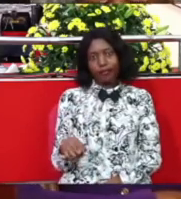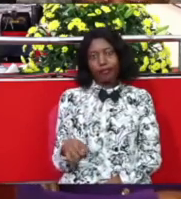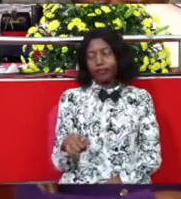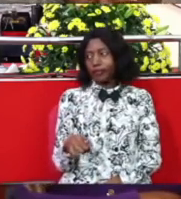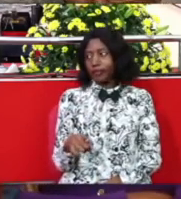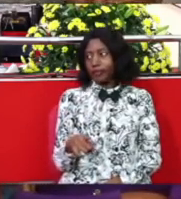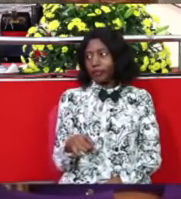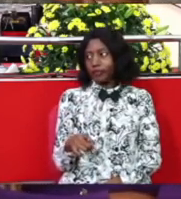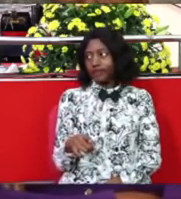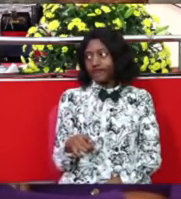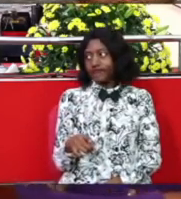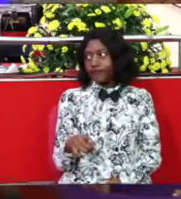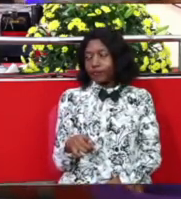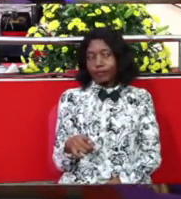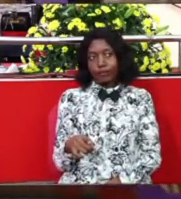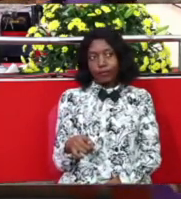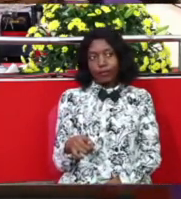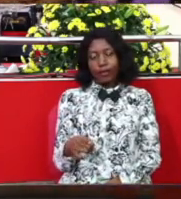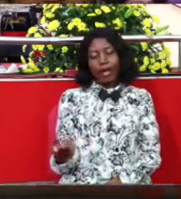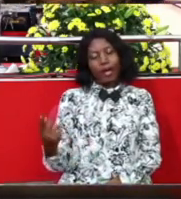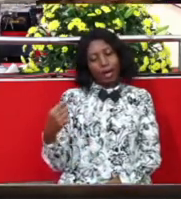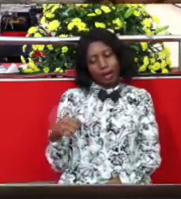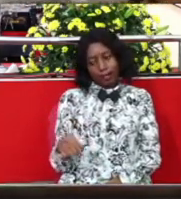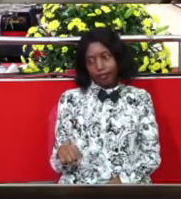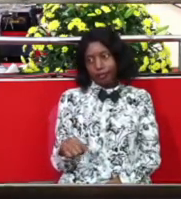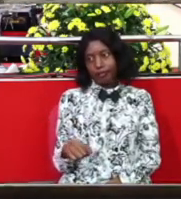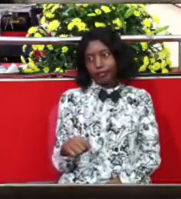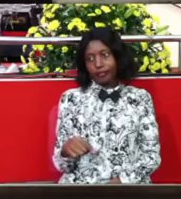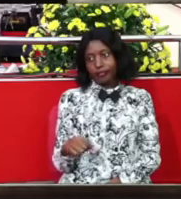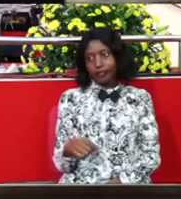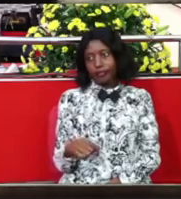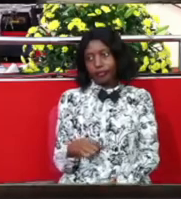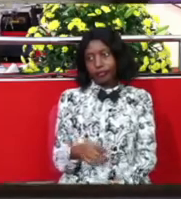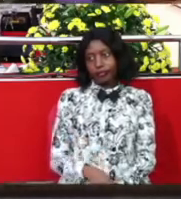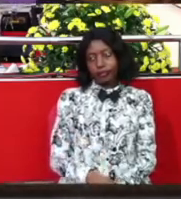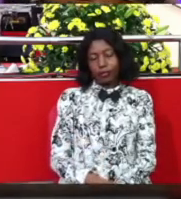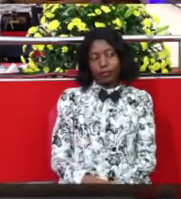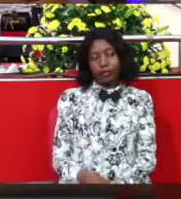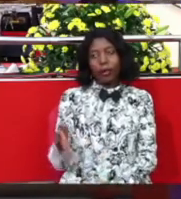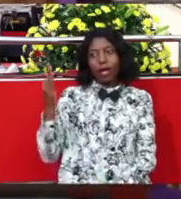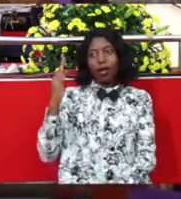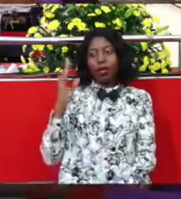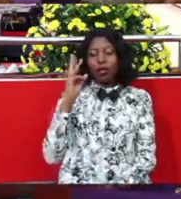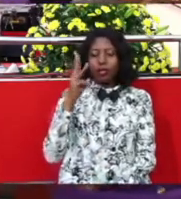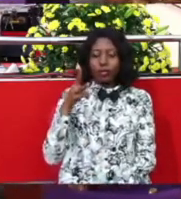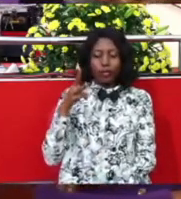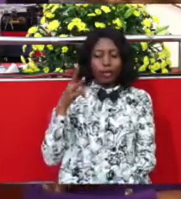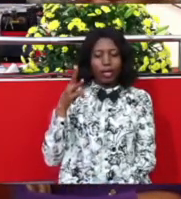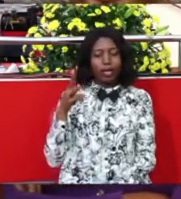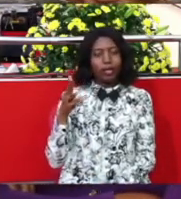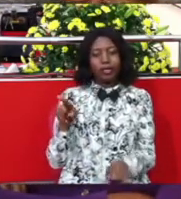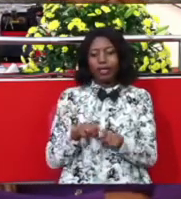ulivyo. Just come the way you are. Jo vile ulivyo. God is willing to hear you. Bwana Mungu ako